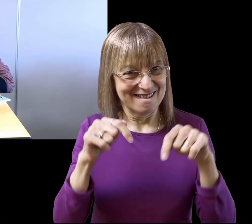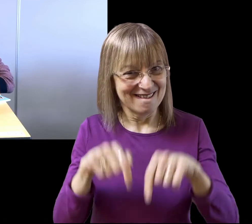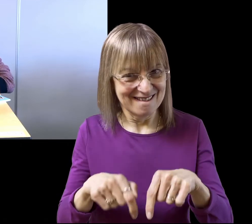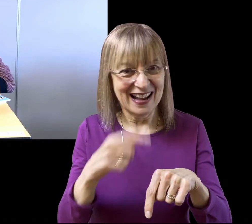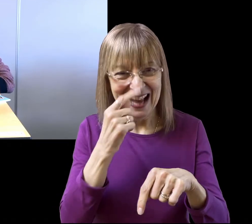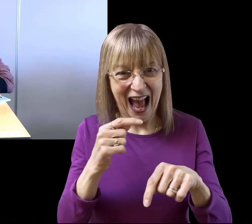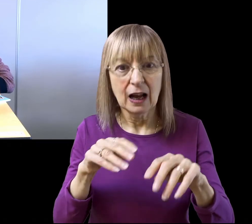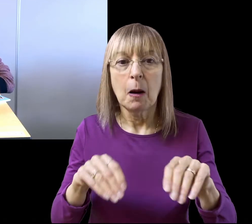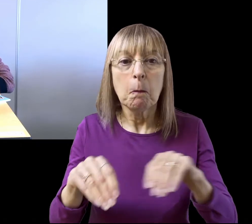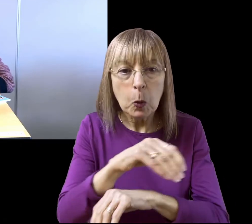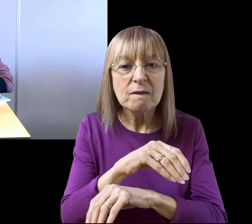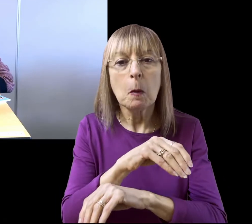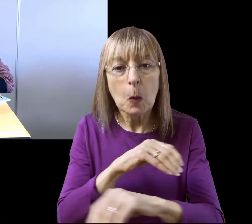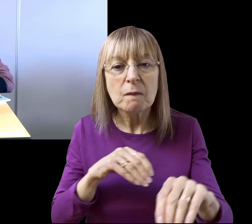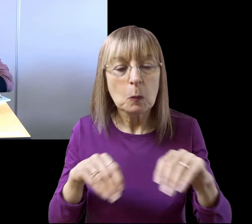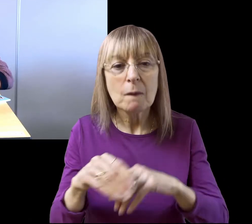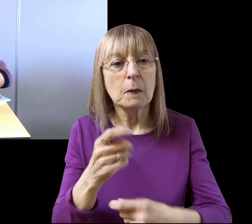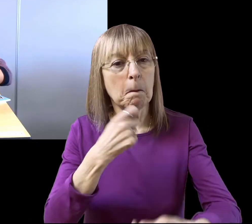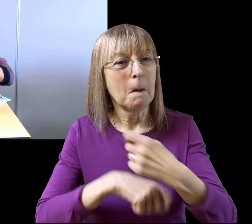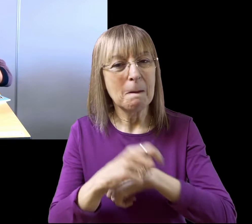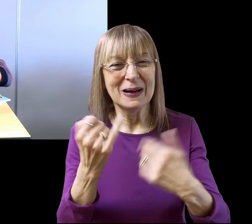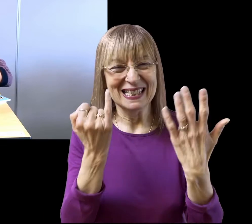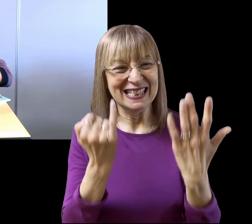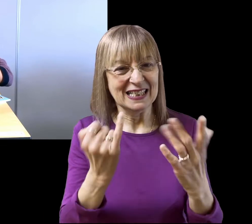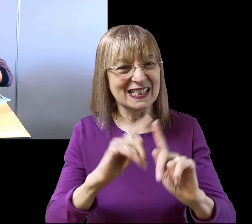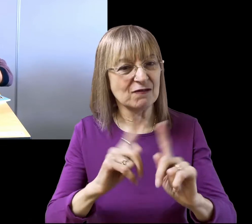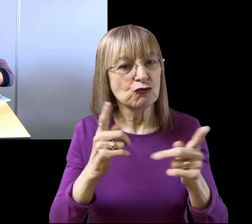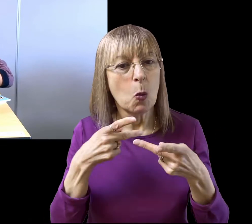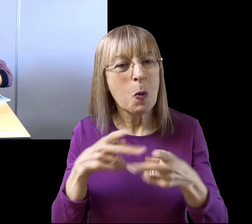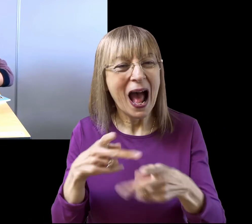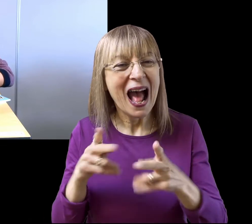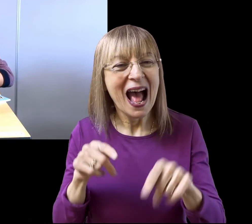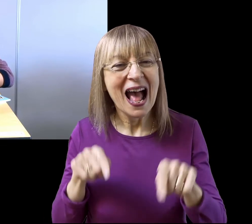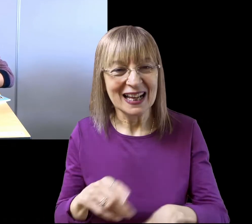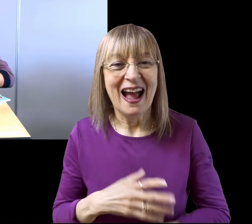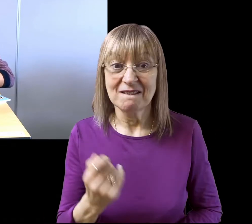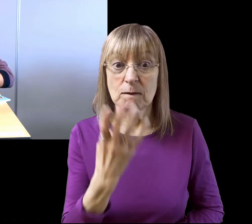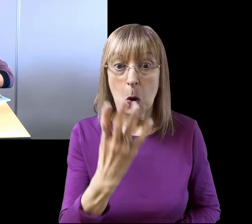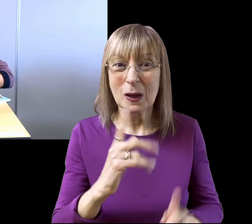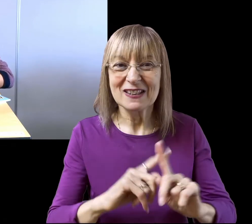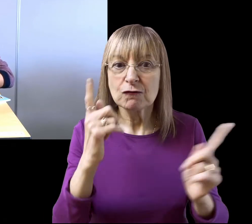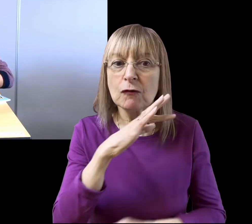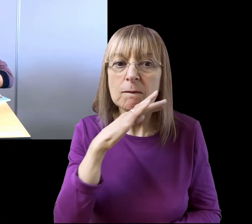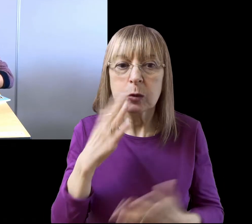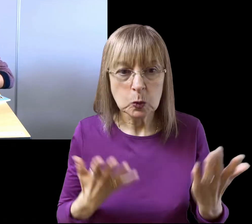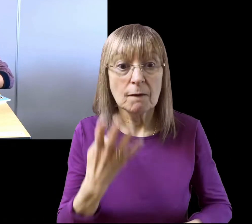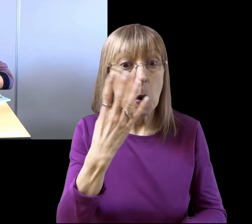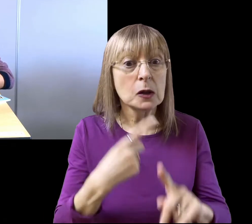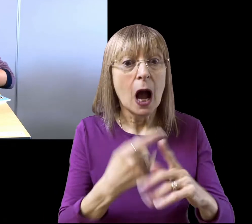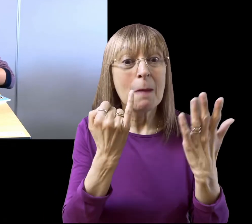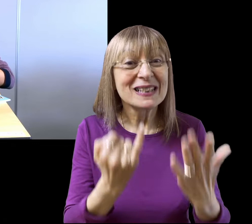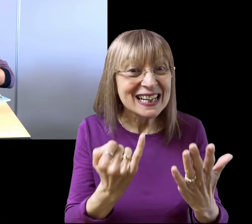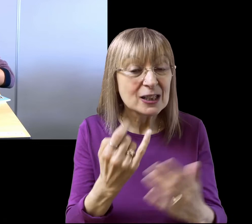could have been on the front. So actually, for each of those 6 arrangements, there's now 4 different fruit that I could have